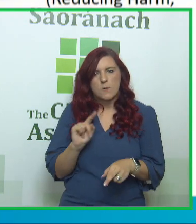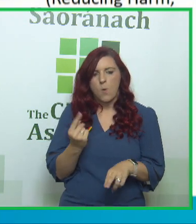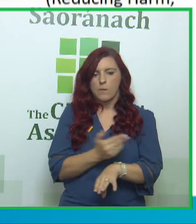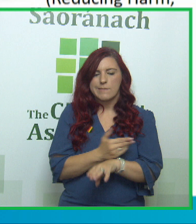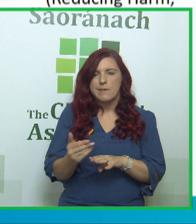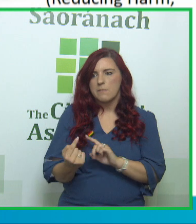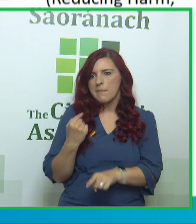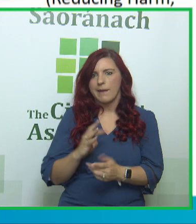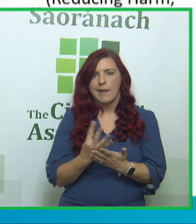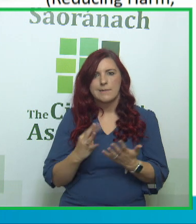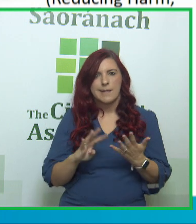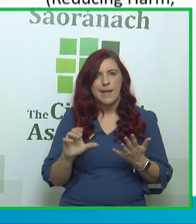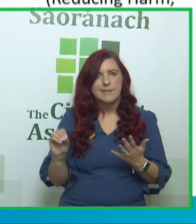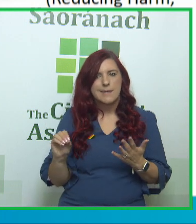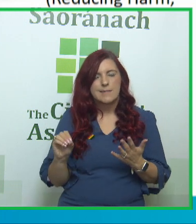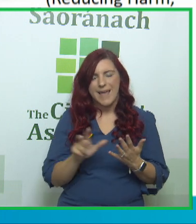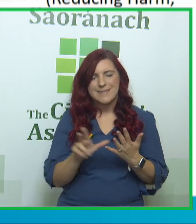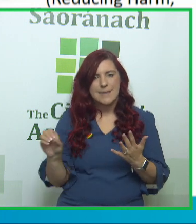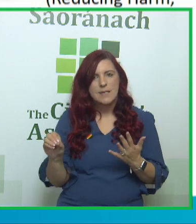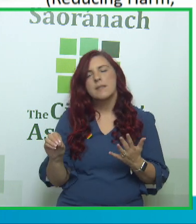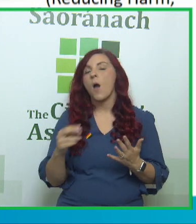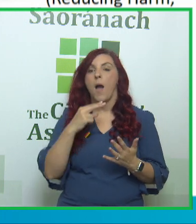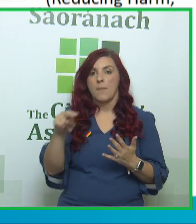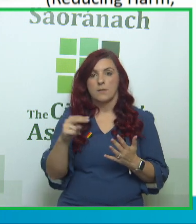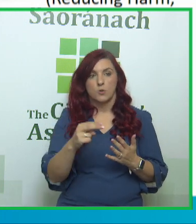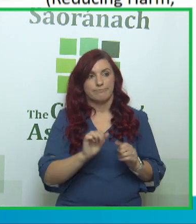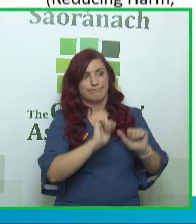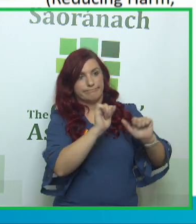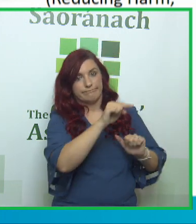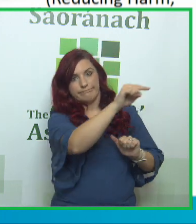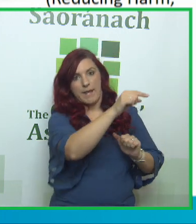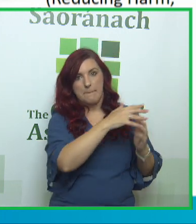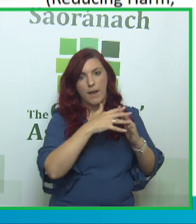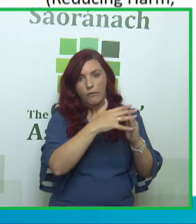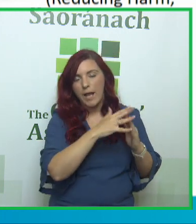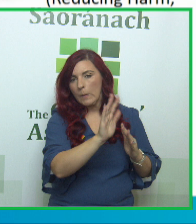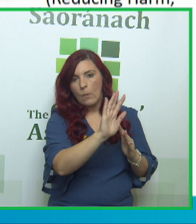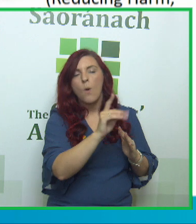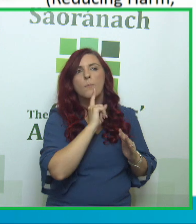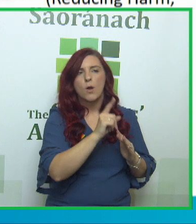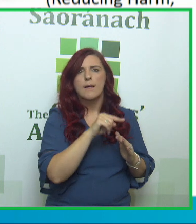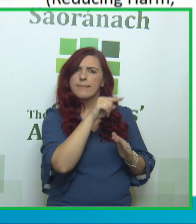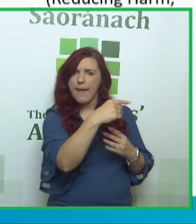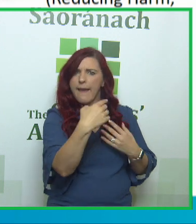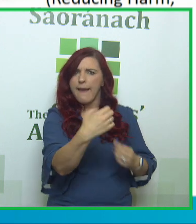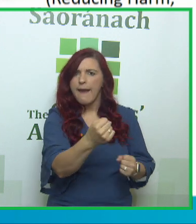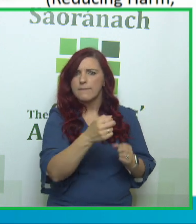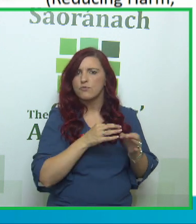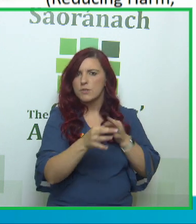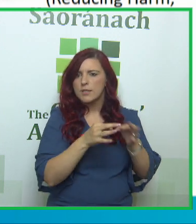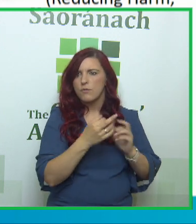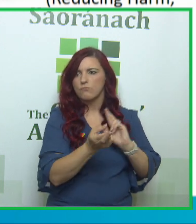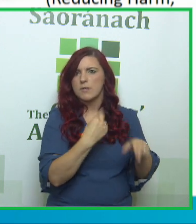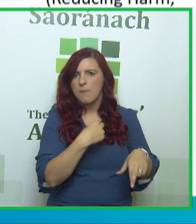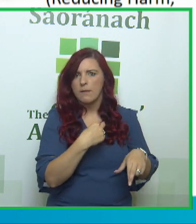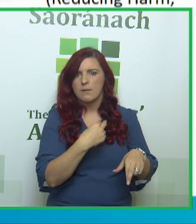80s. And again, not to advocate for American strategic responses, but they would have had a strategic response